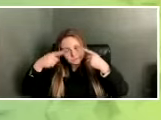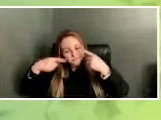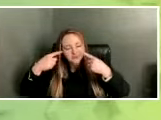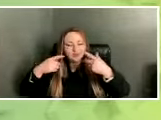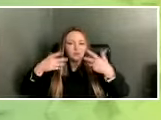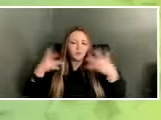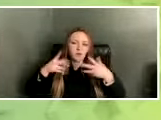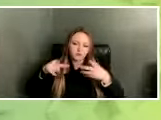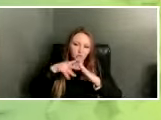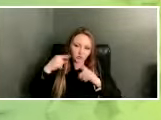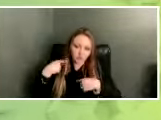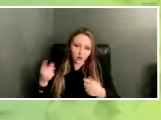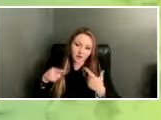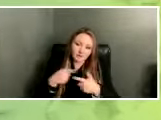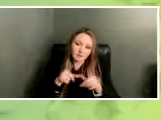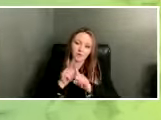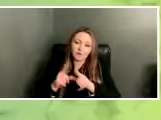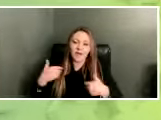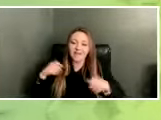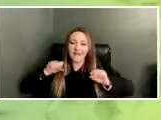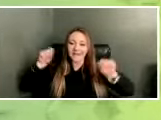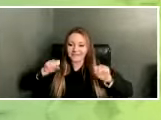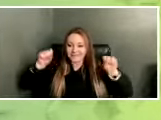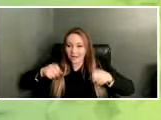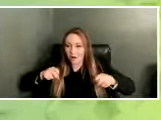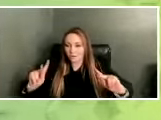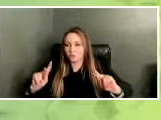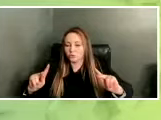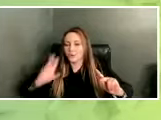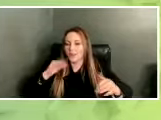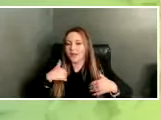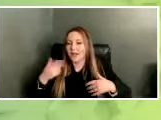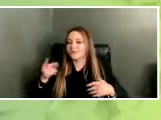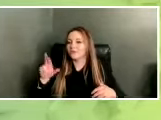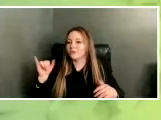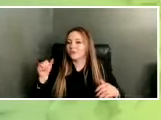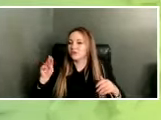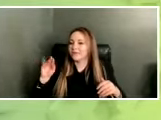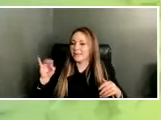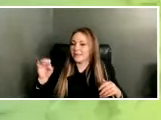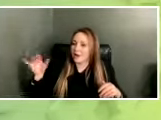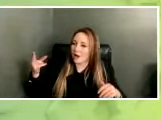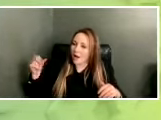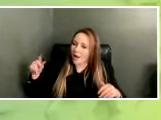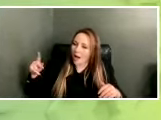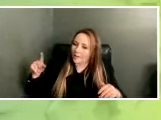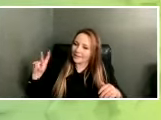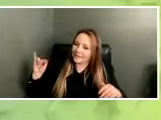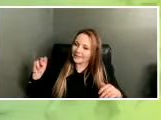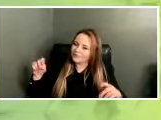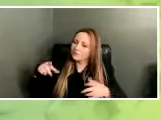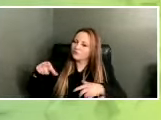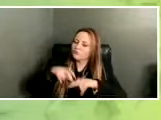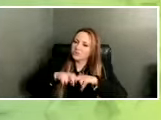too, where we have our exercising opportunities, right? And so we'll have Dr. Jamie Hopkins come in because, sitting at the computer, you get